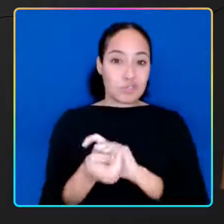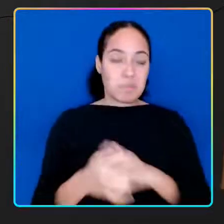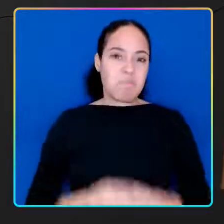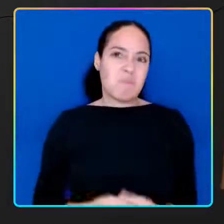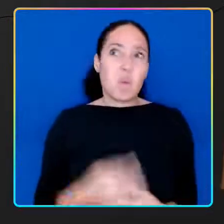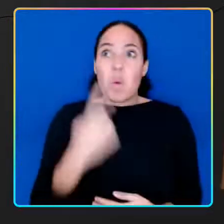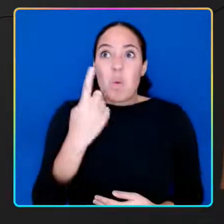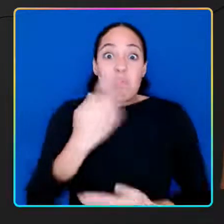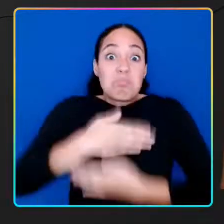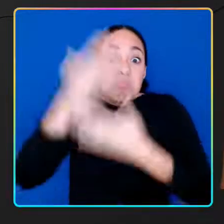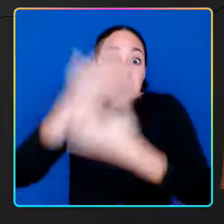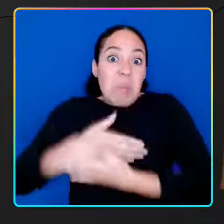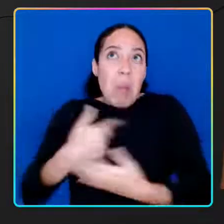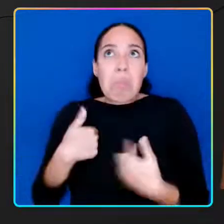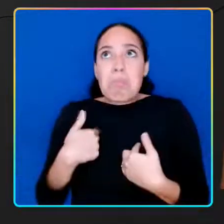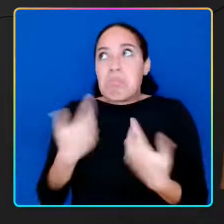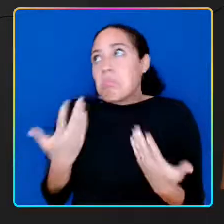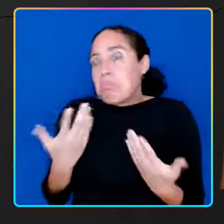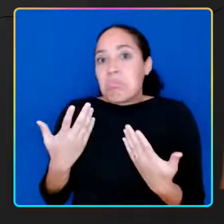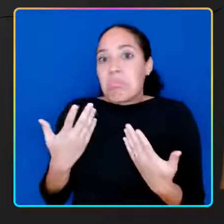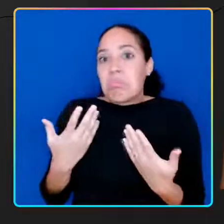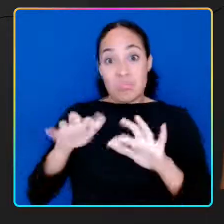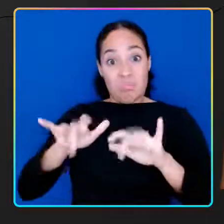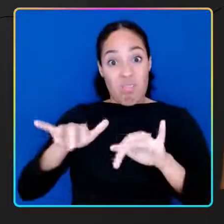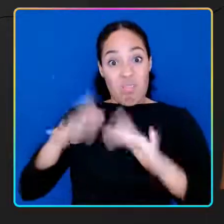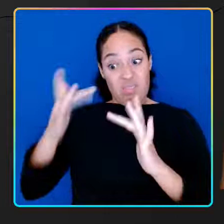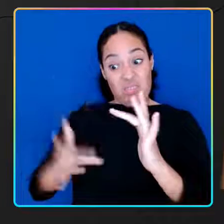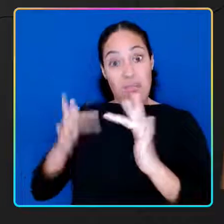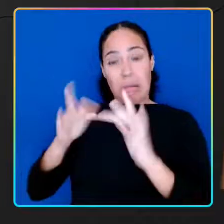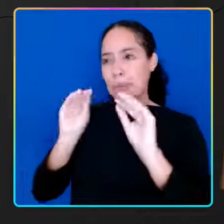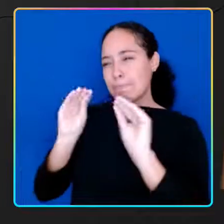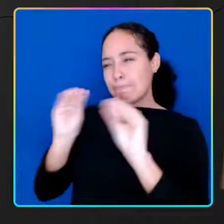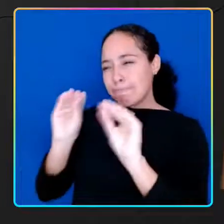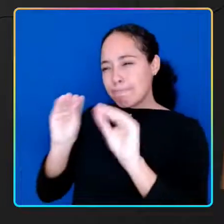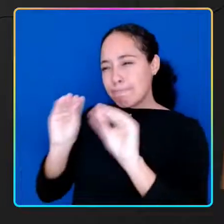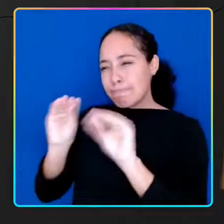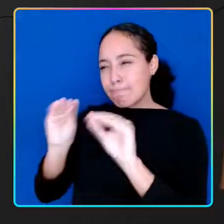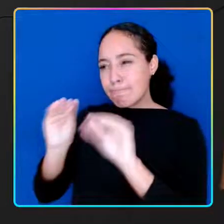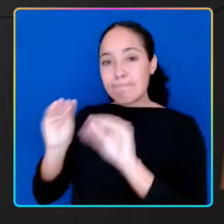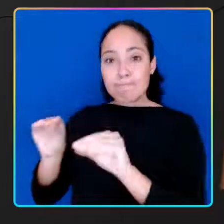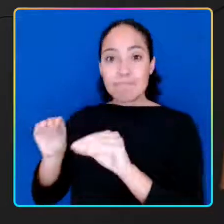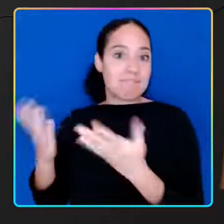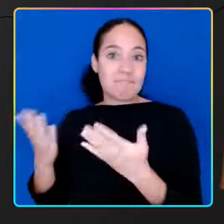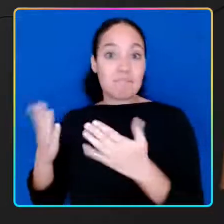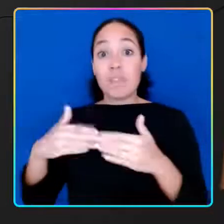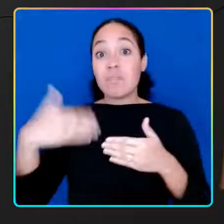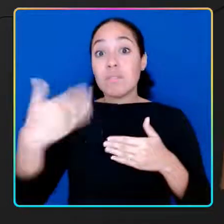essentially delivering a webinar for a client. So I'm essentially prepping, getting everything ready to go. Other